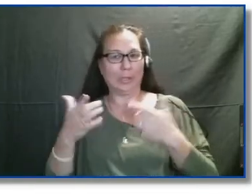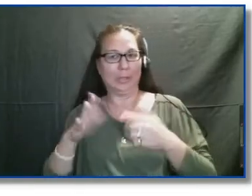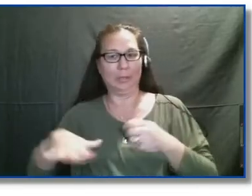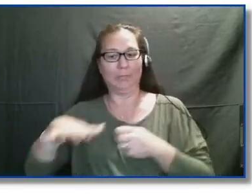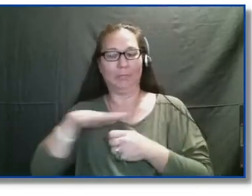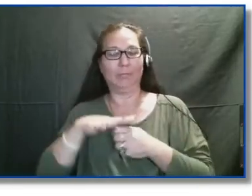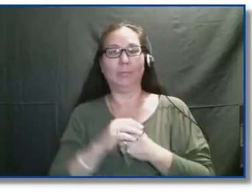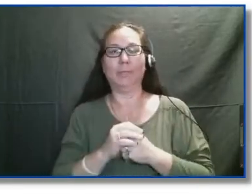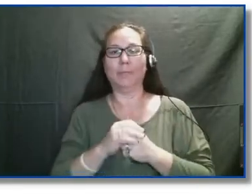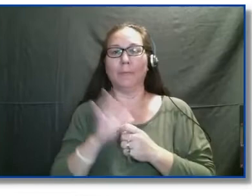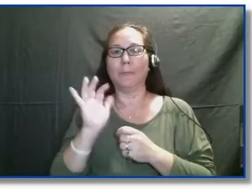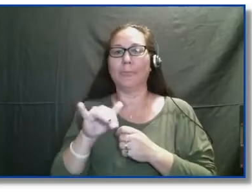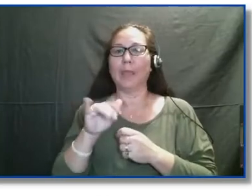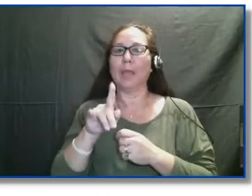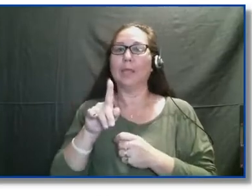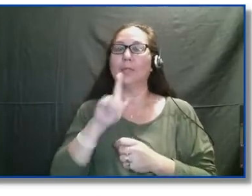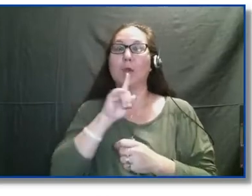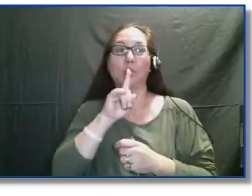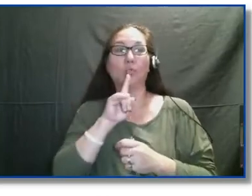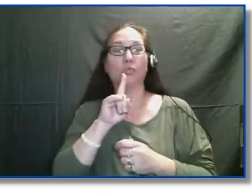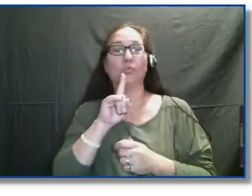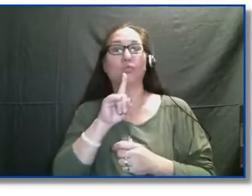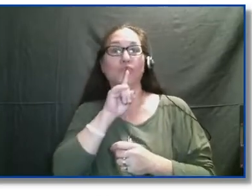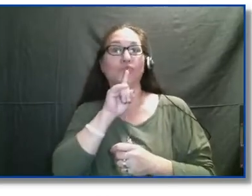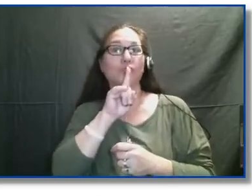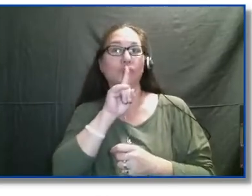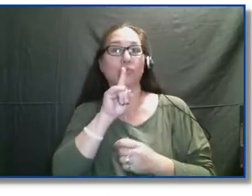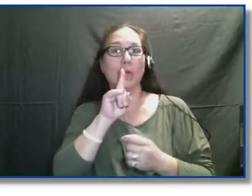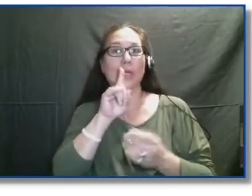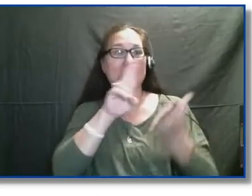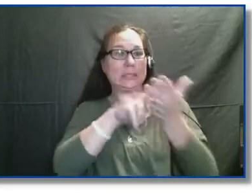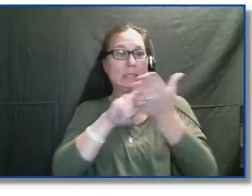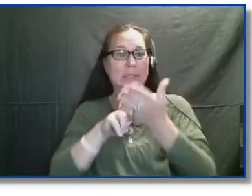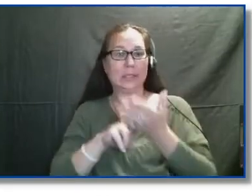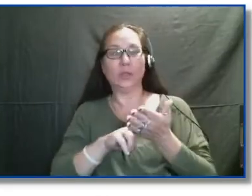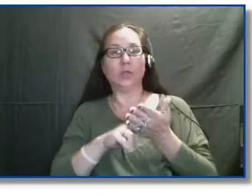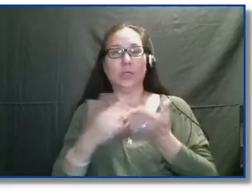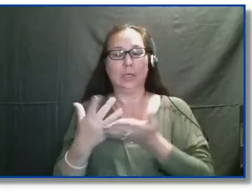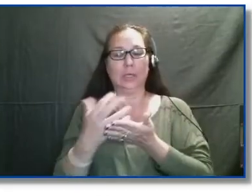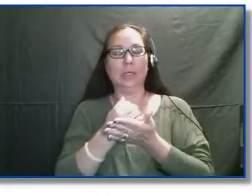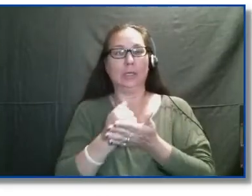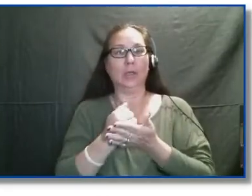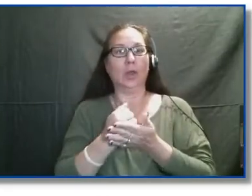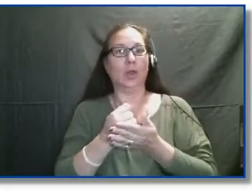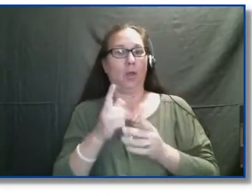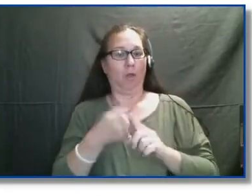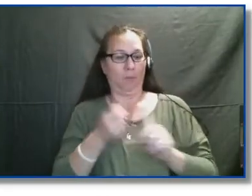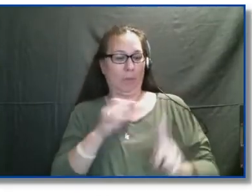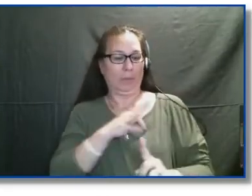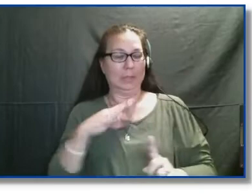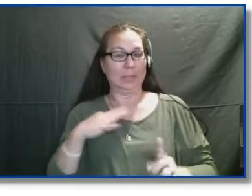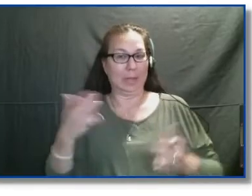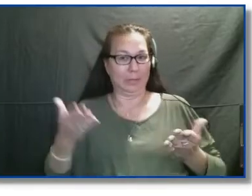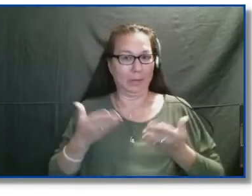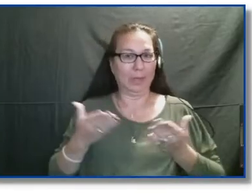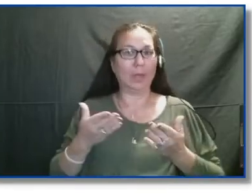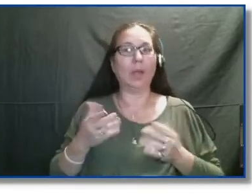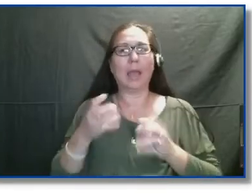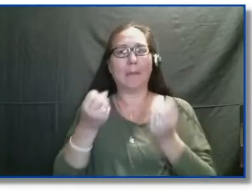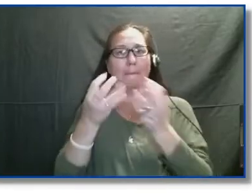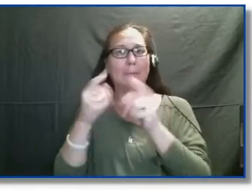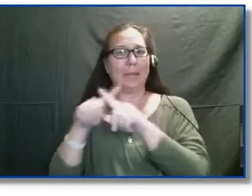of actual signatures collected by our staff and many individuals of those folks who